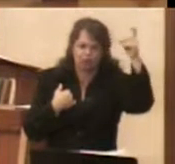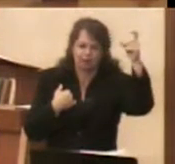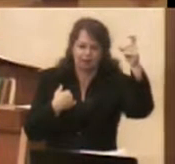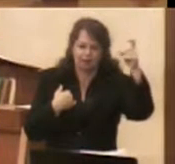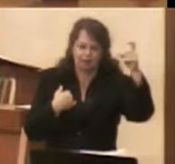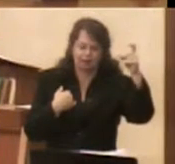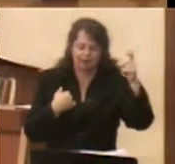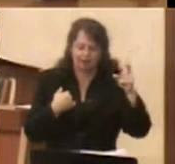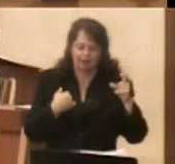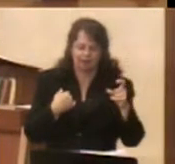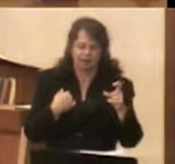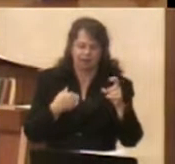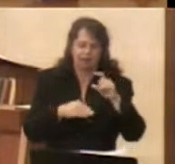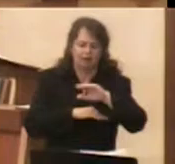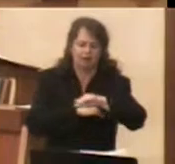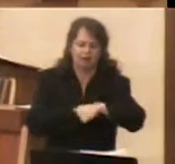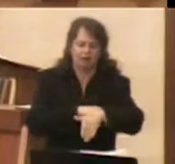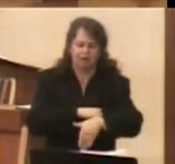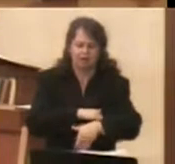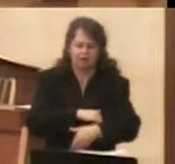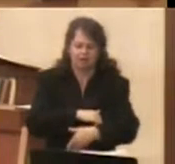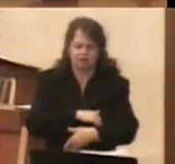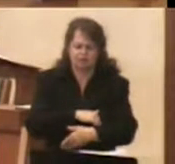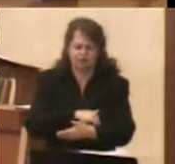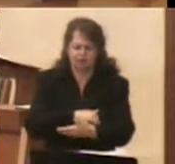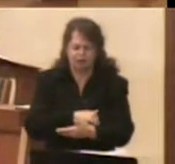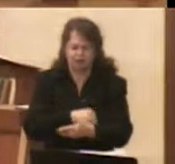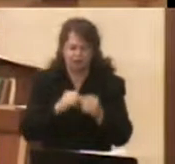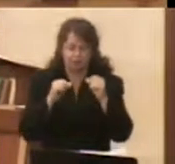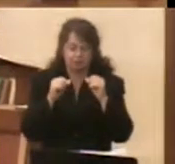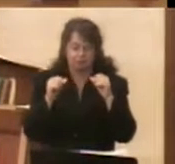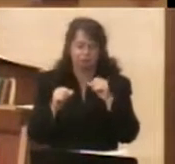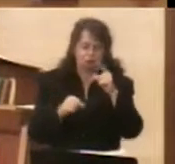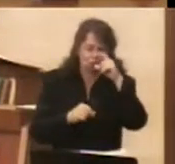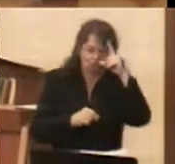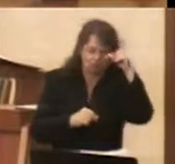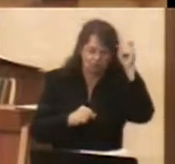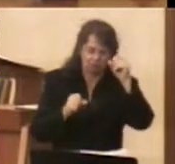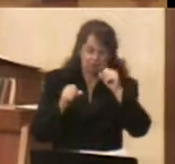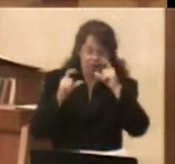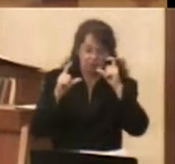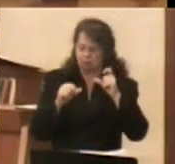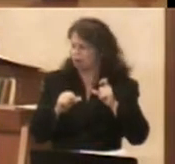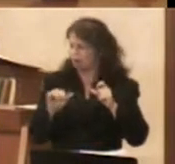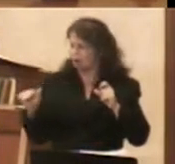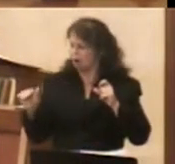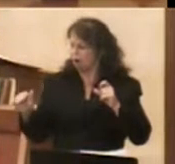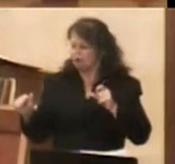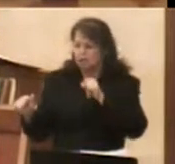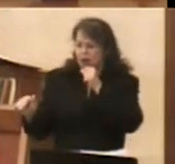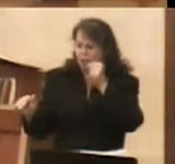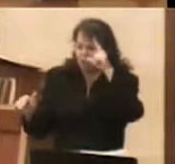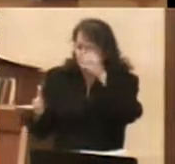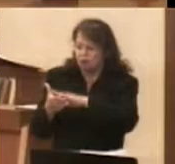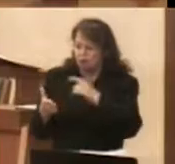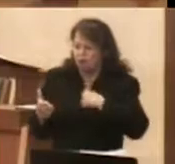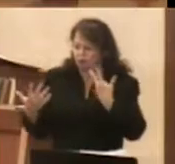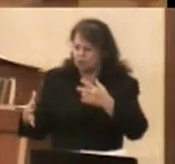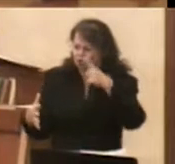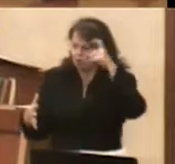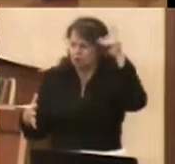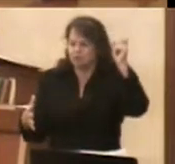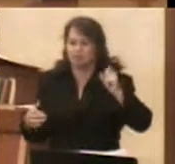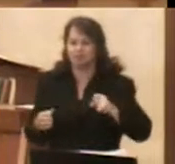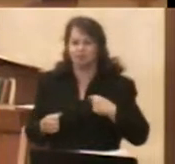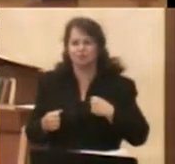perhaps you nudge your husband or wife and say, "You wouldn't believe what I just dreamt." And you share perhaps the images or the stories or